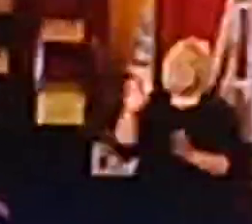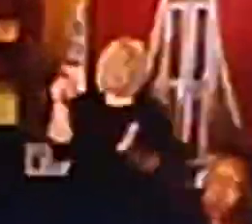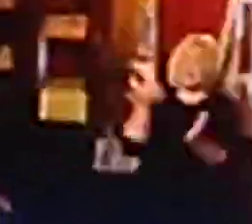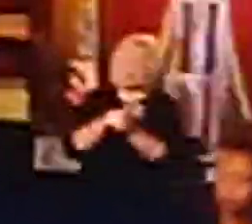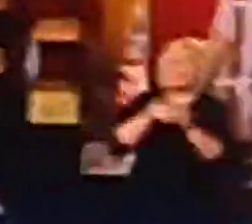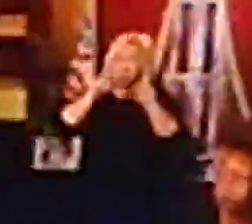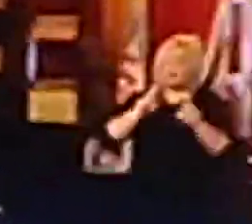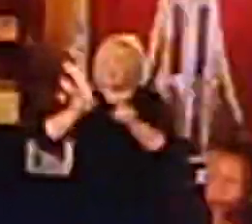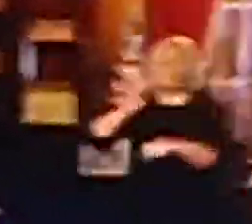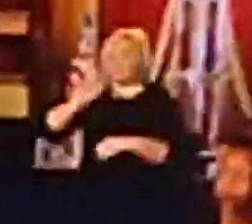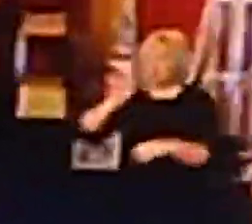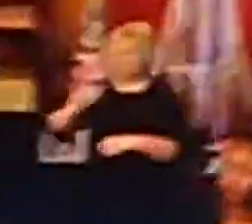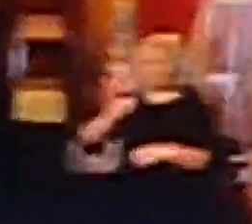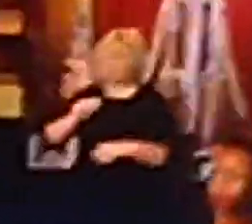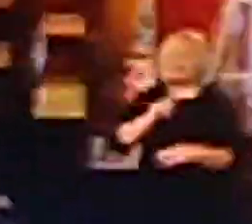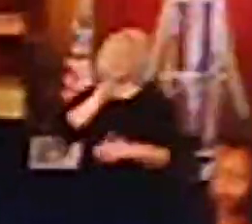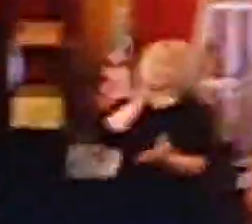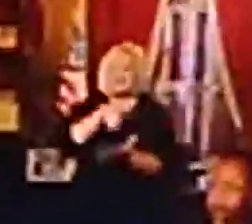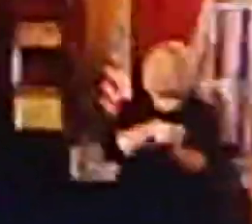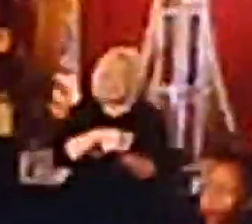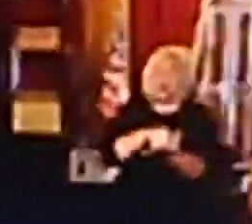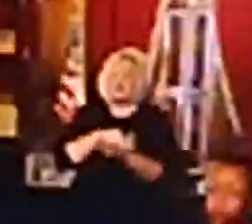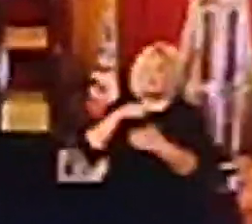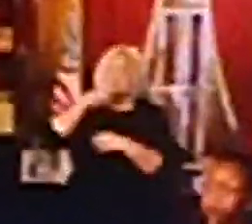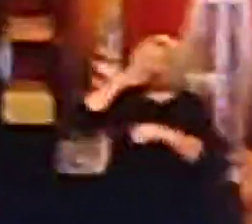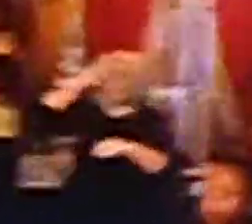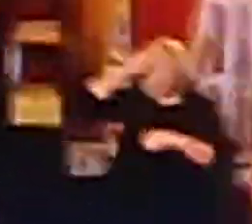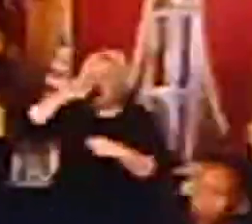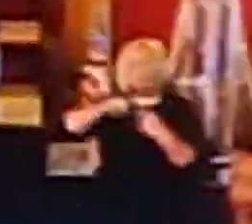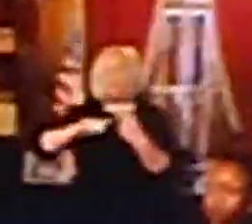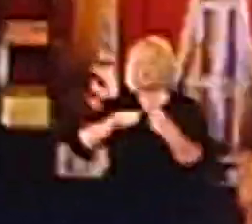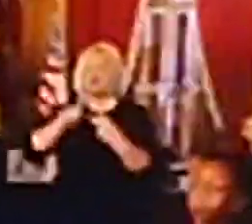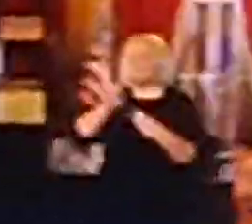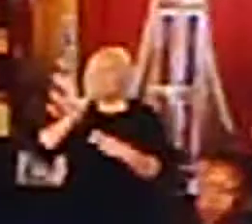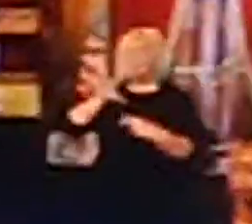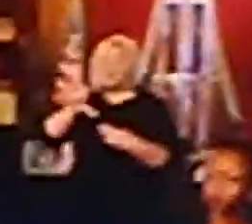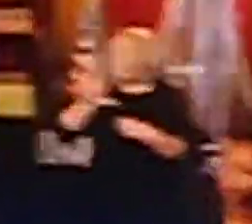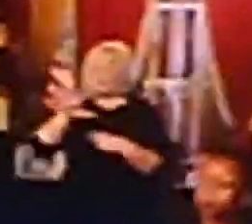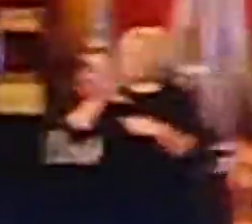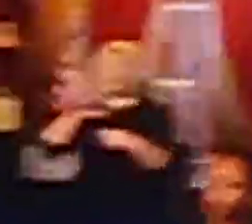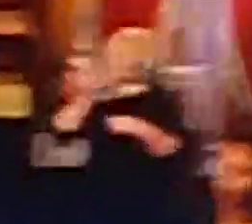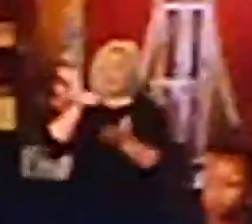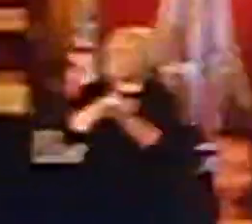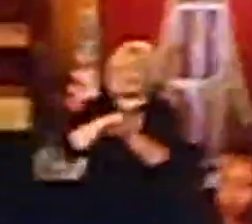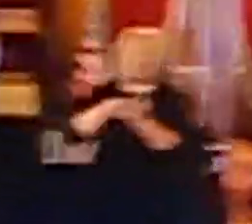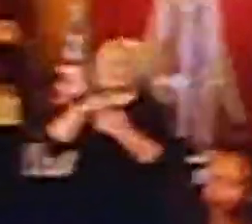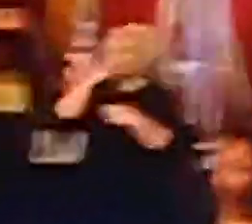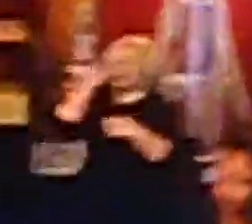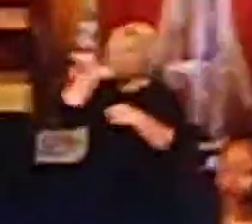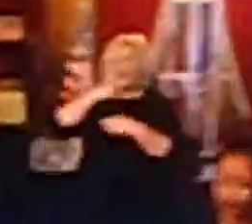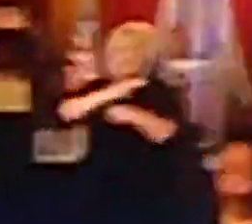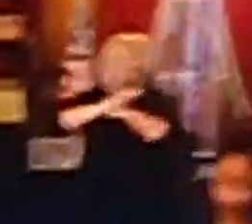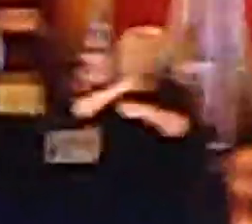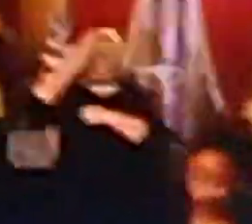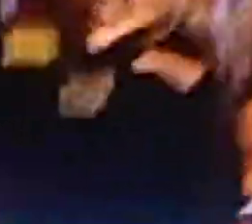210,000 testing kits, 3,000 thermometers, 185,000 face shields, 22,000